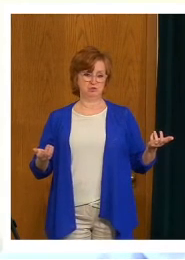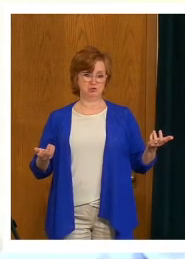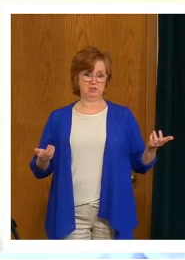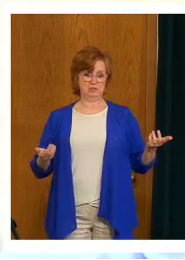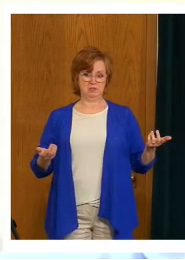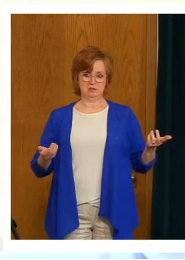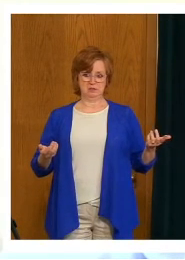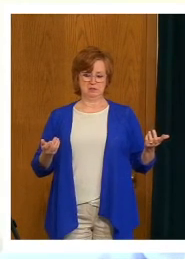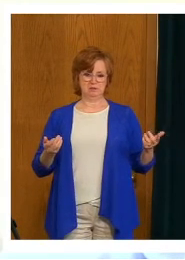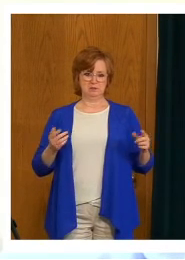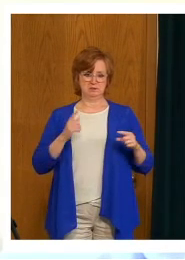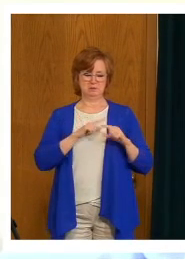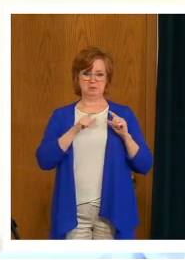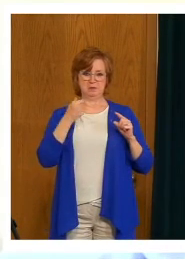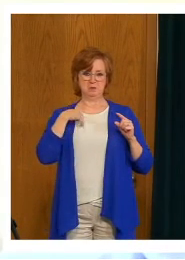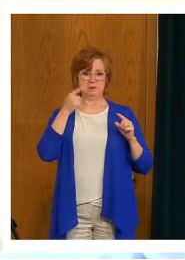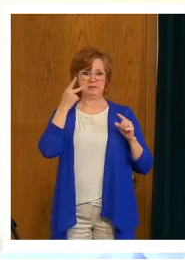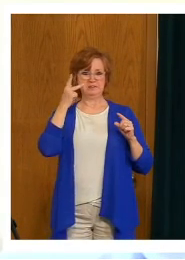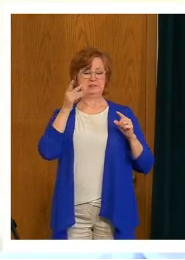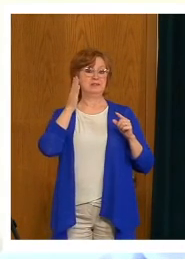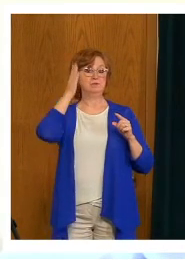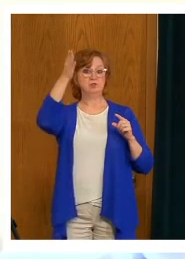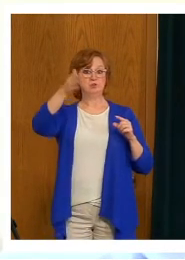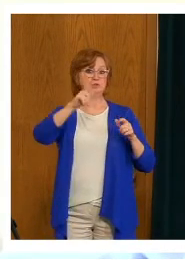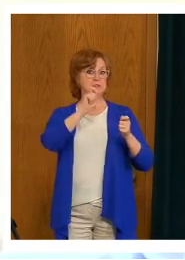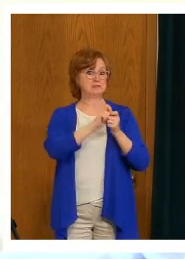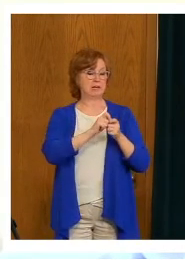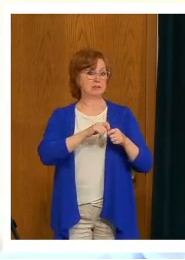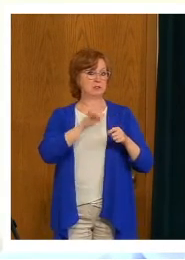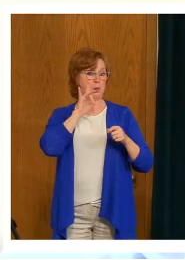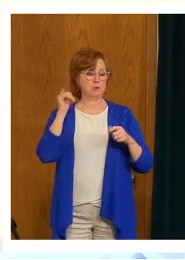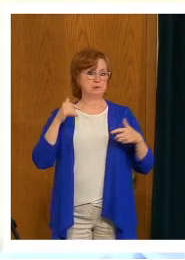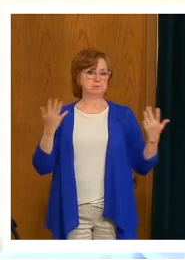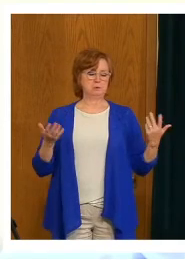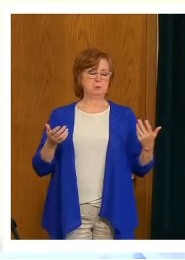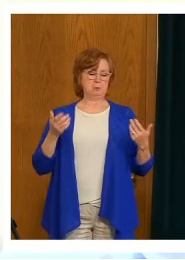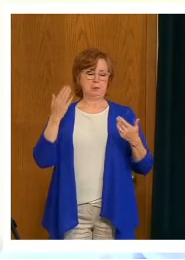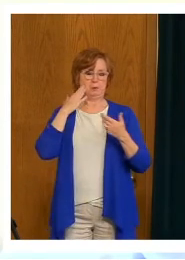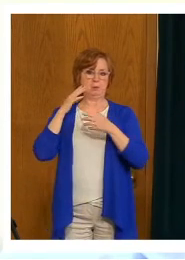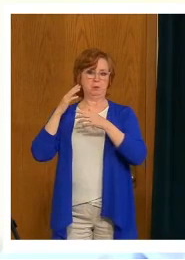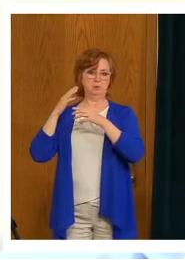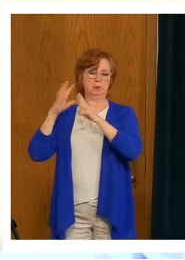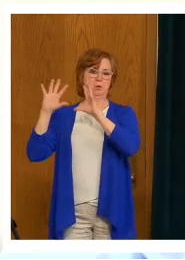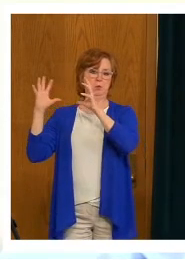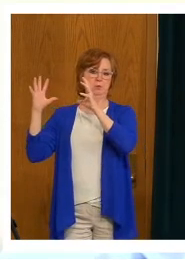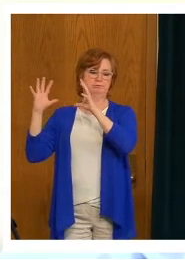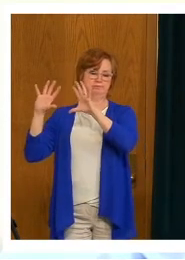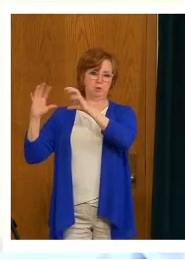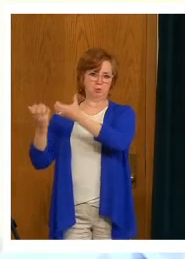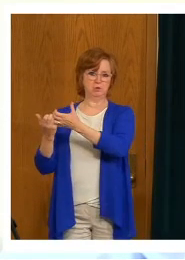COVID will be an issue globally. There'll be new variants of interest. Some of them will become variants of concern.